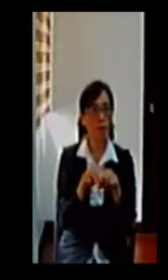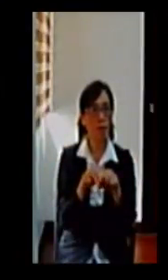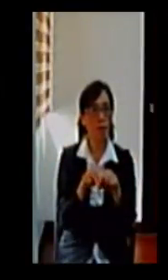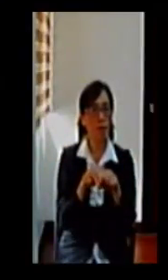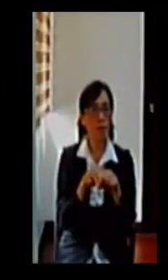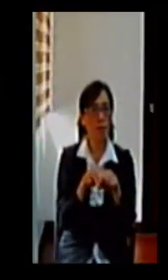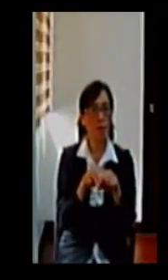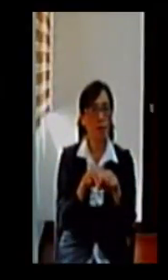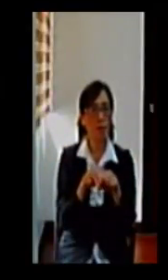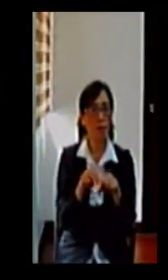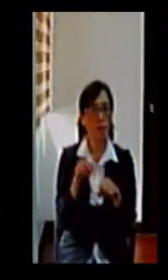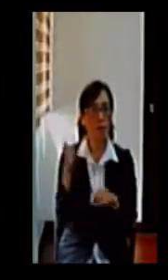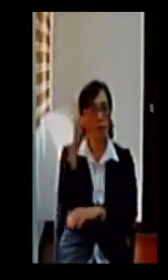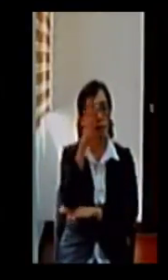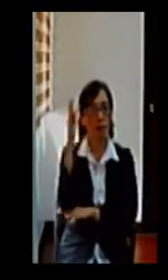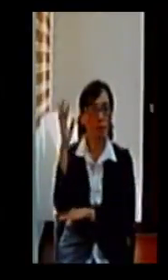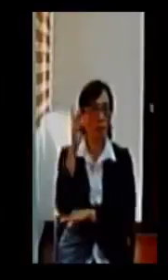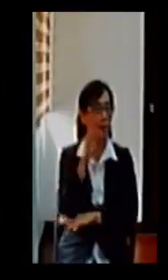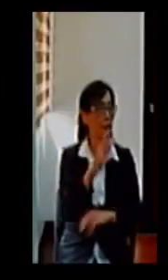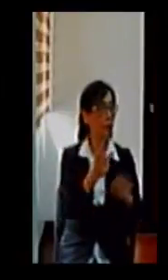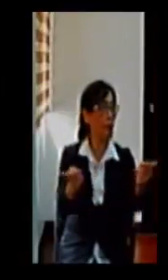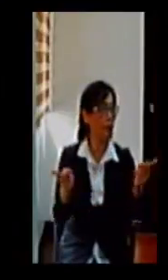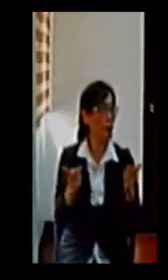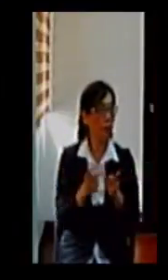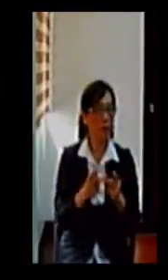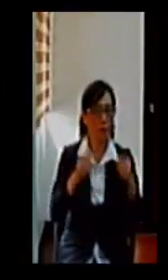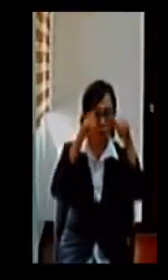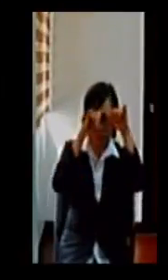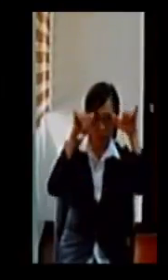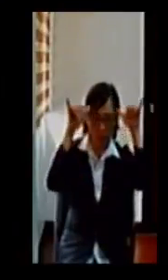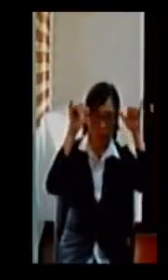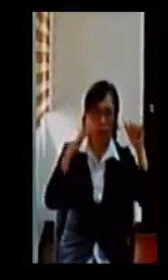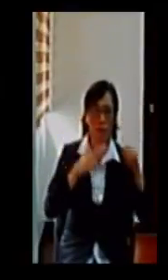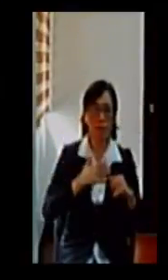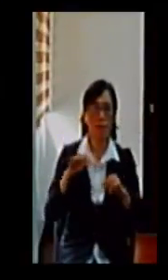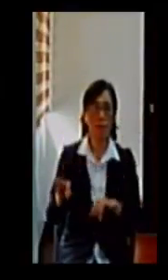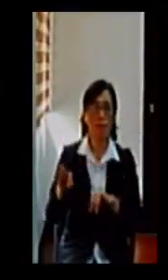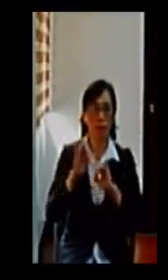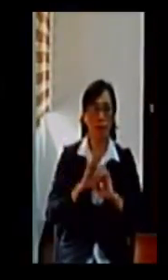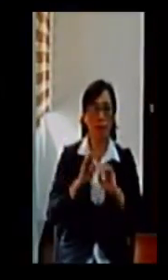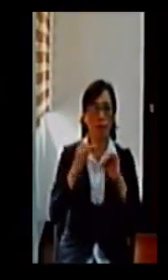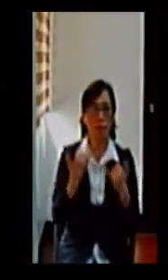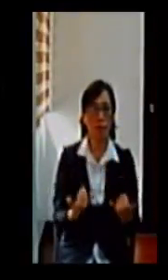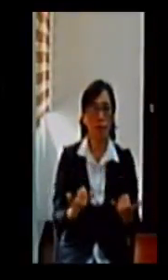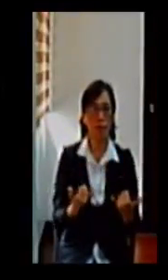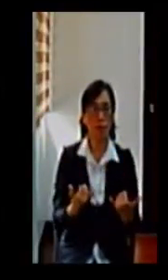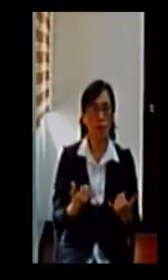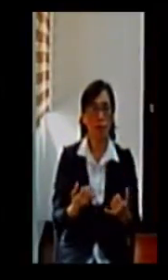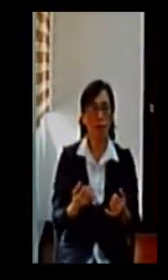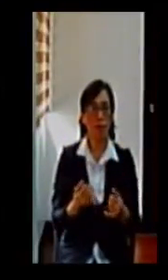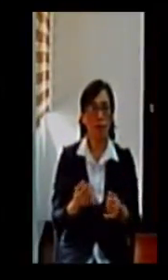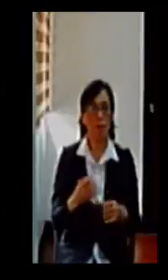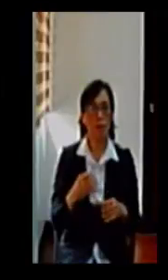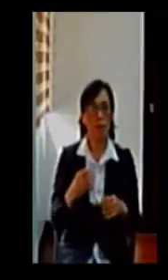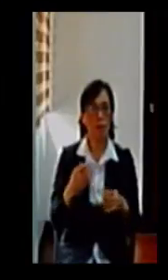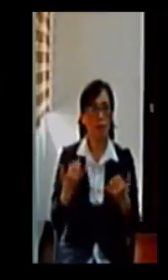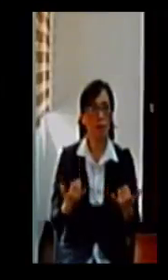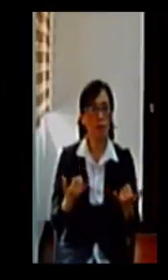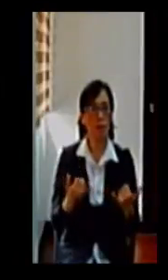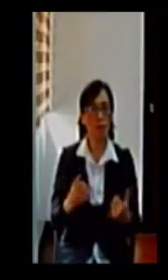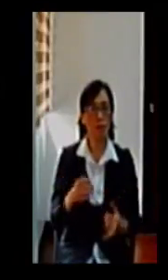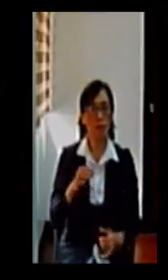forage area of the tamarau. My fear is that at the moment, the current count is about